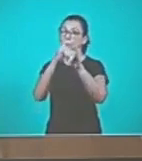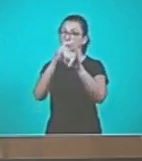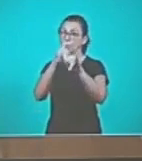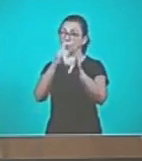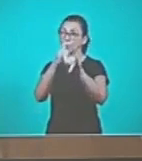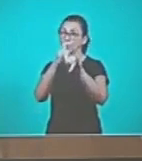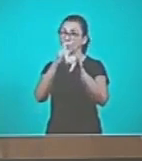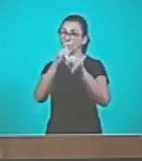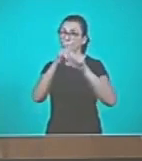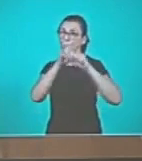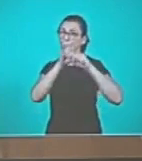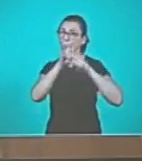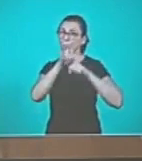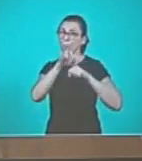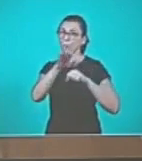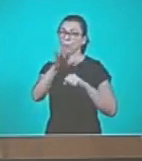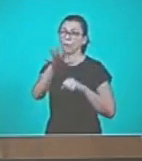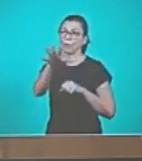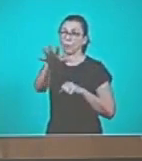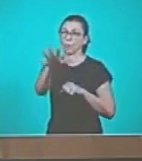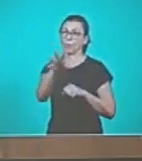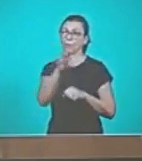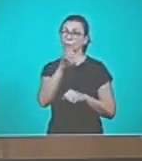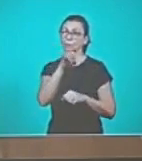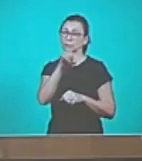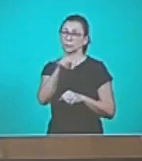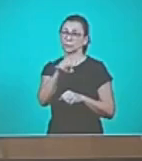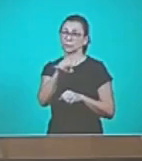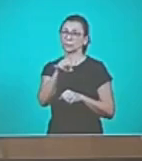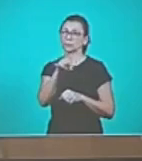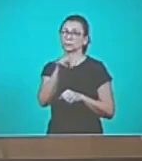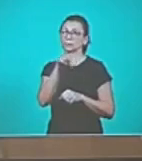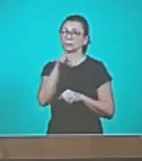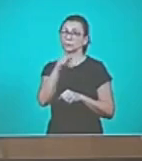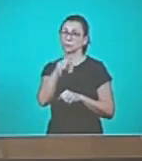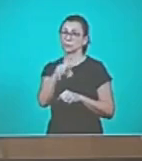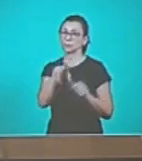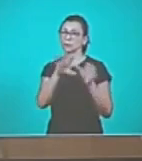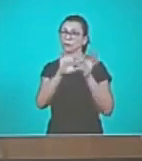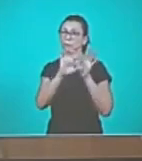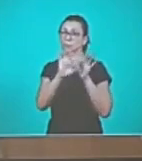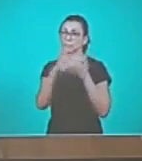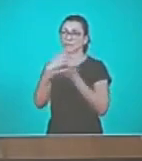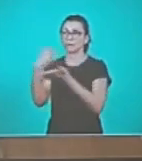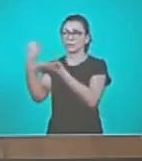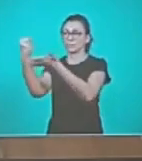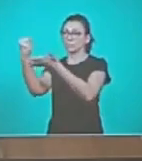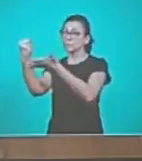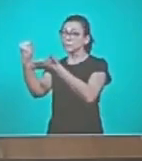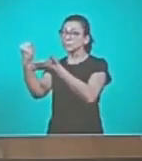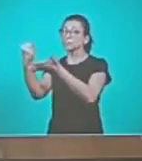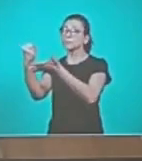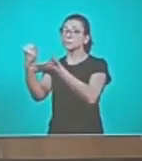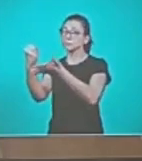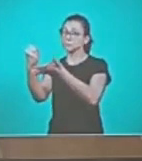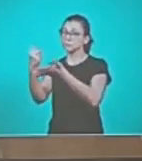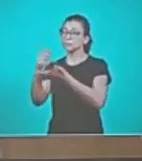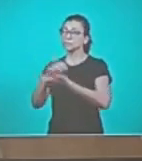and only go up the ones who hear the sound of the trumpet. And that's why we're saying, you will